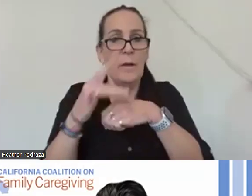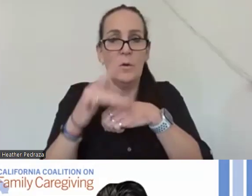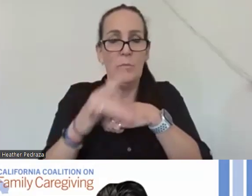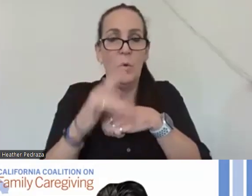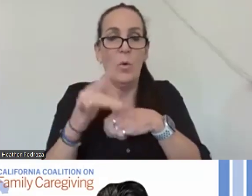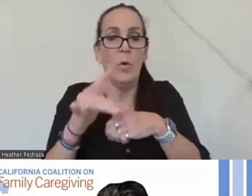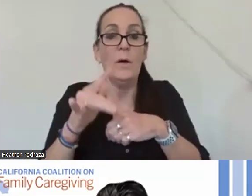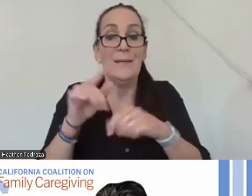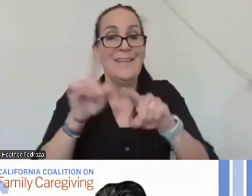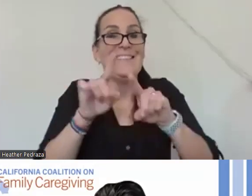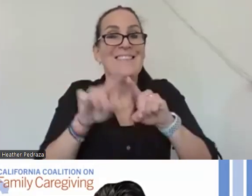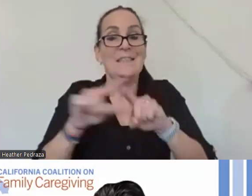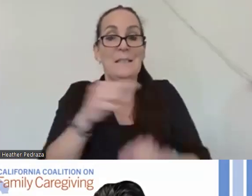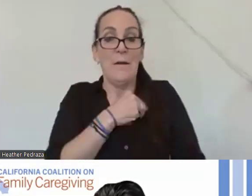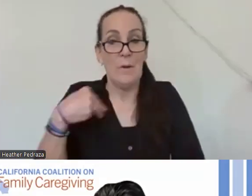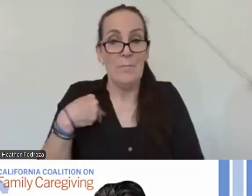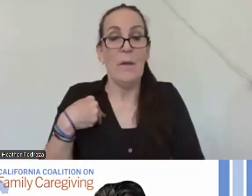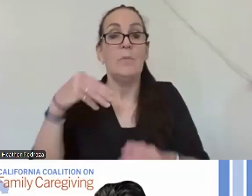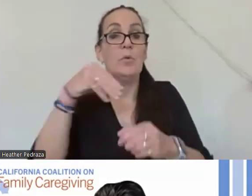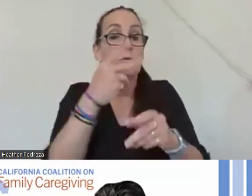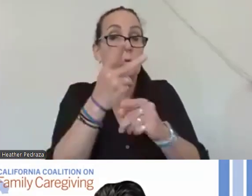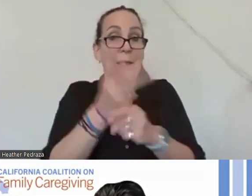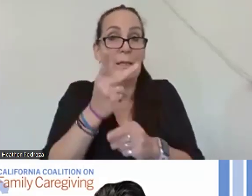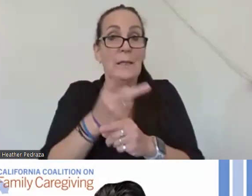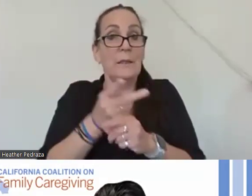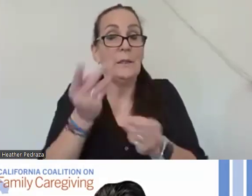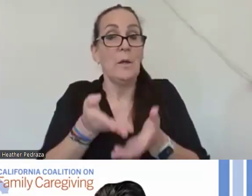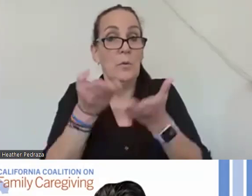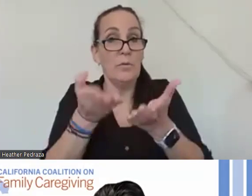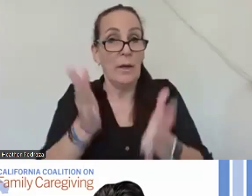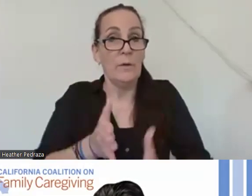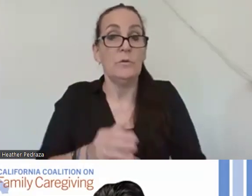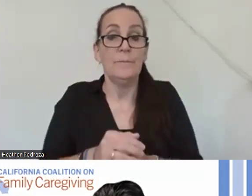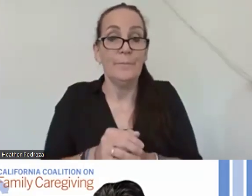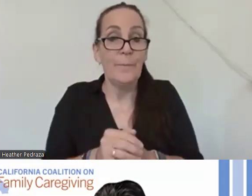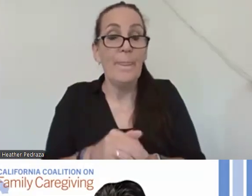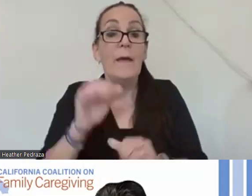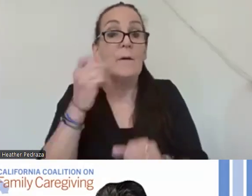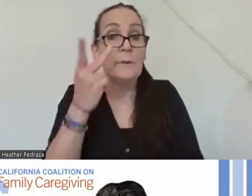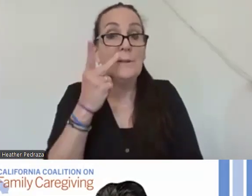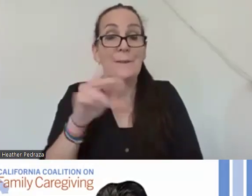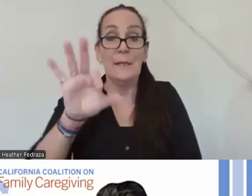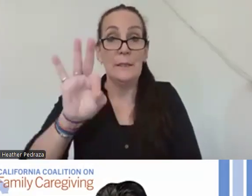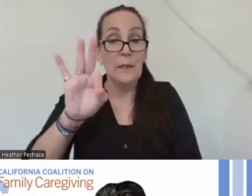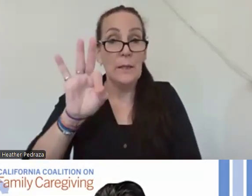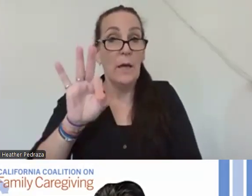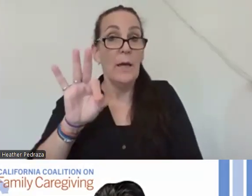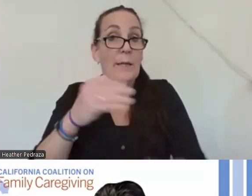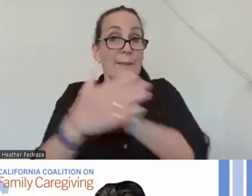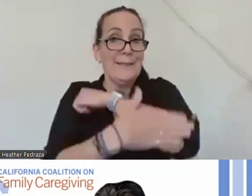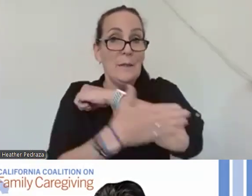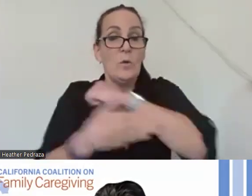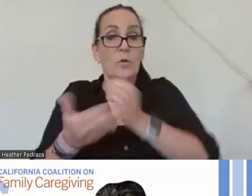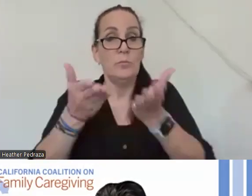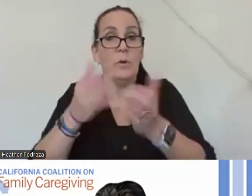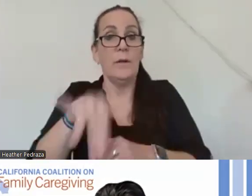caregivers of members in the vast majority of counties. And we only see about 9 counties providing that service.